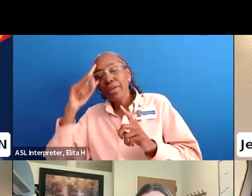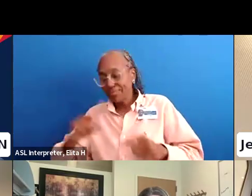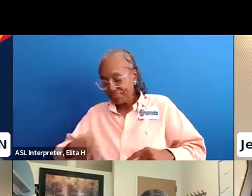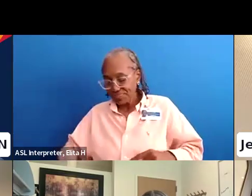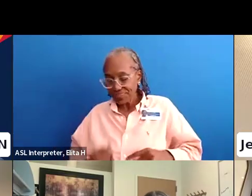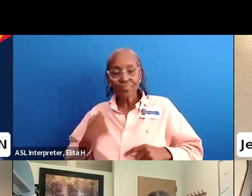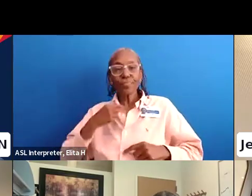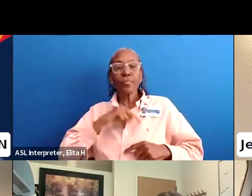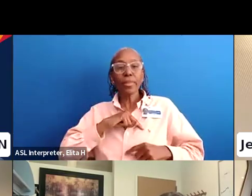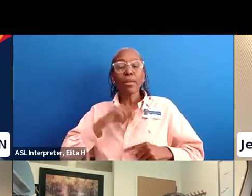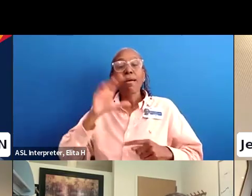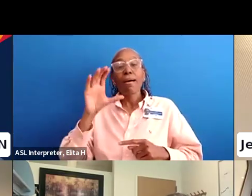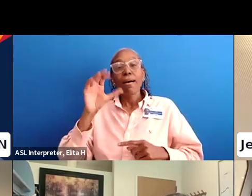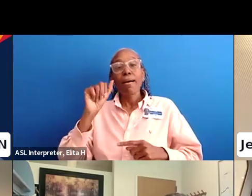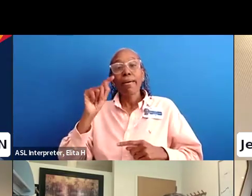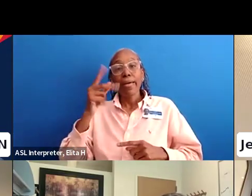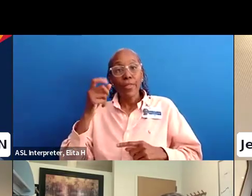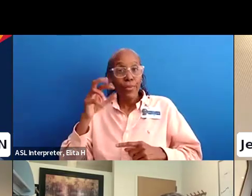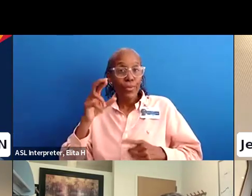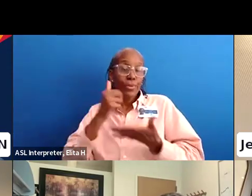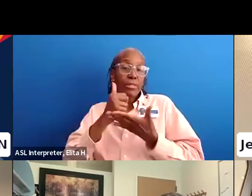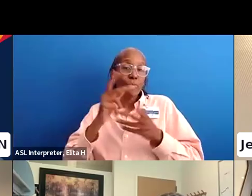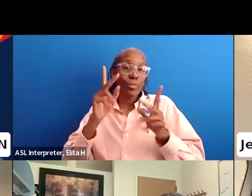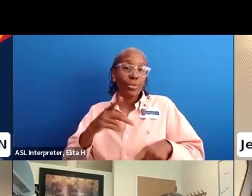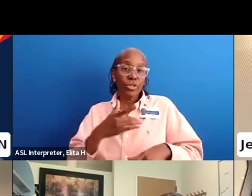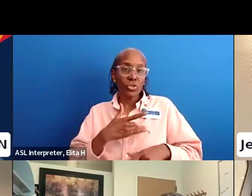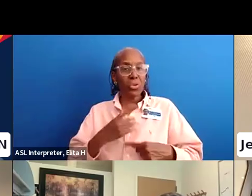are threaded through the body to fix somebody's heart,